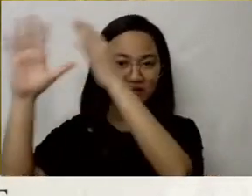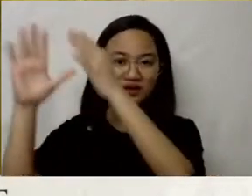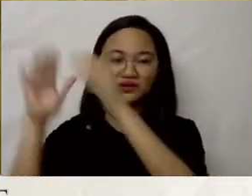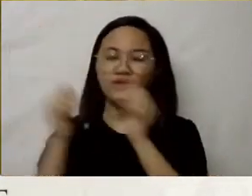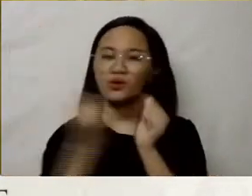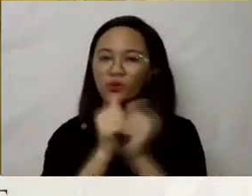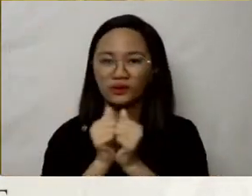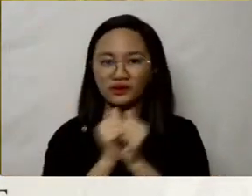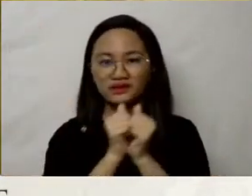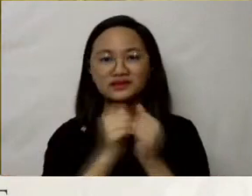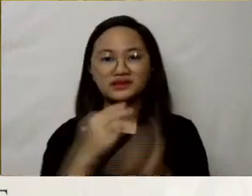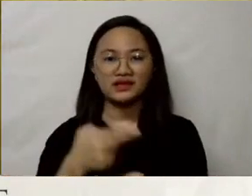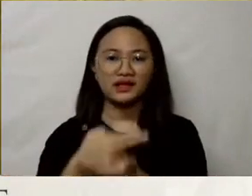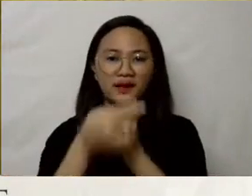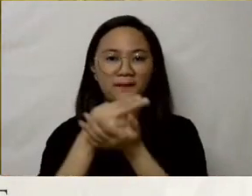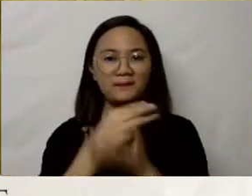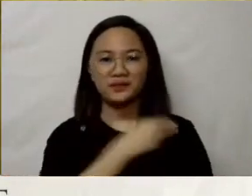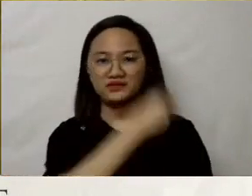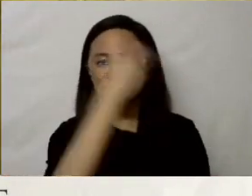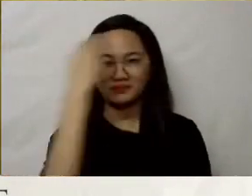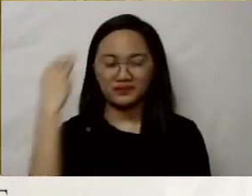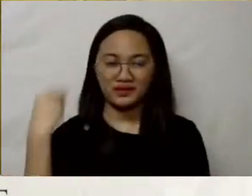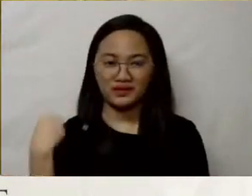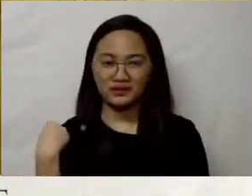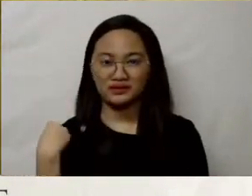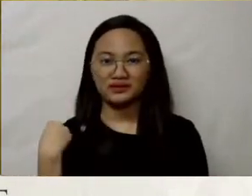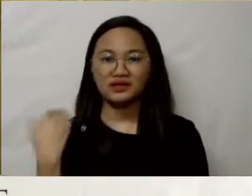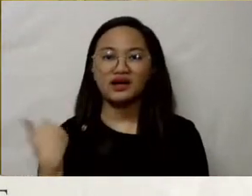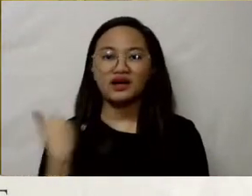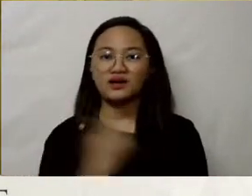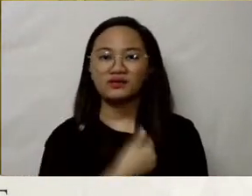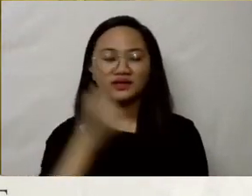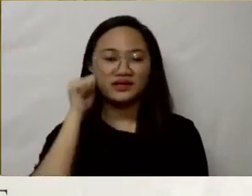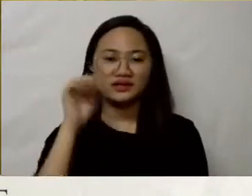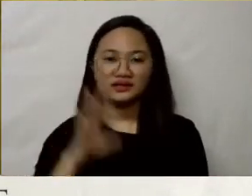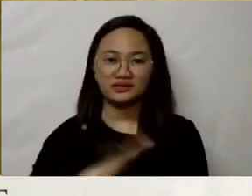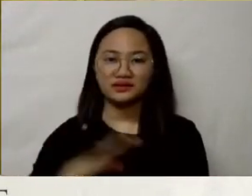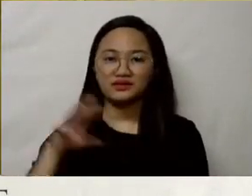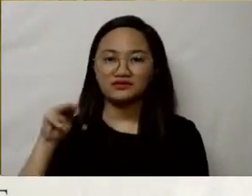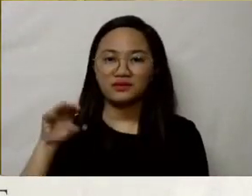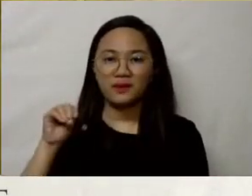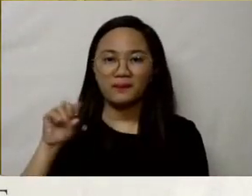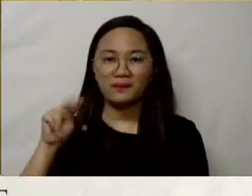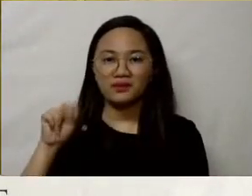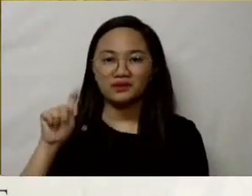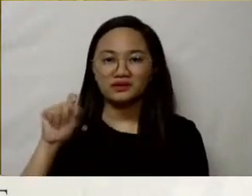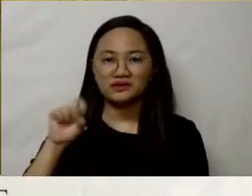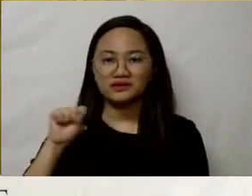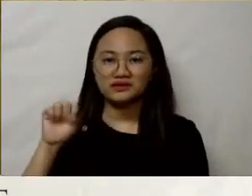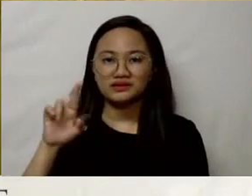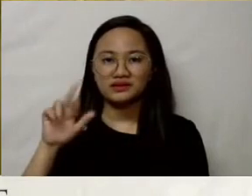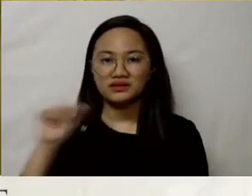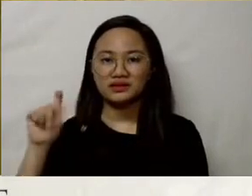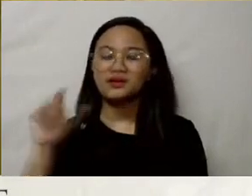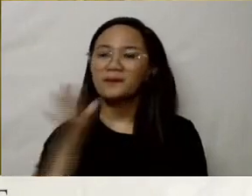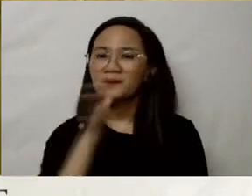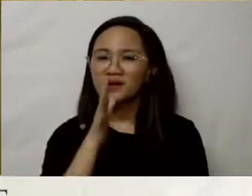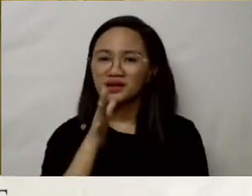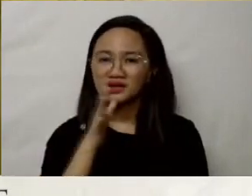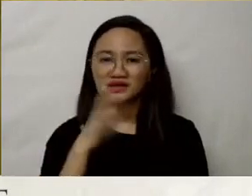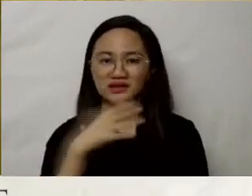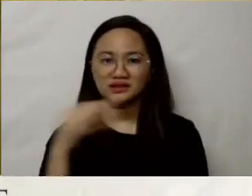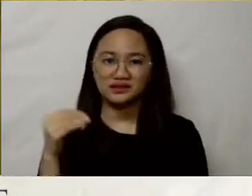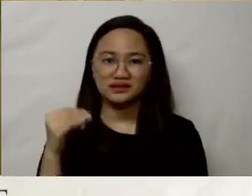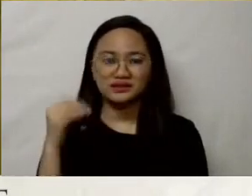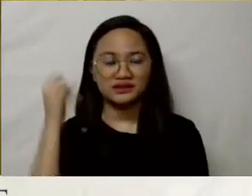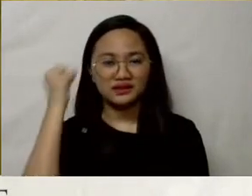Mary, Our Lady of Montserrat, our Mother and Patroness. Bring us protection from